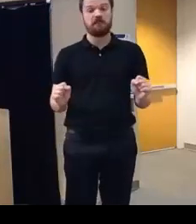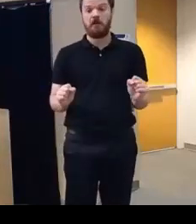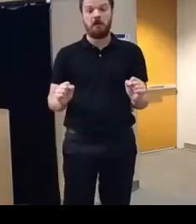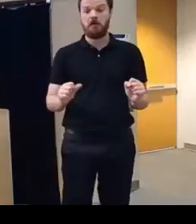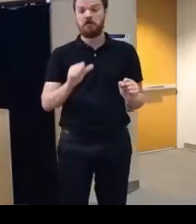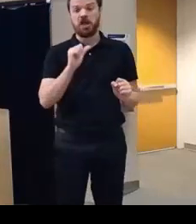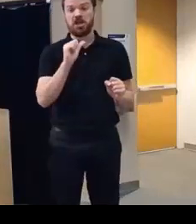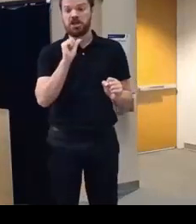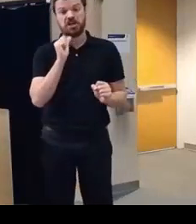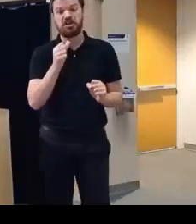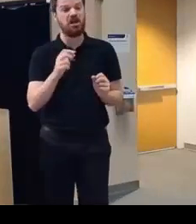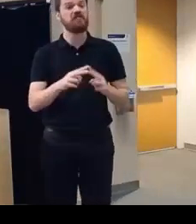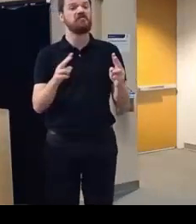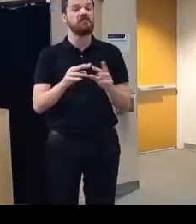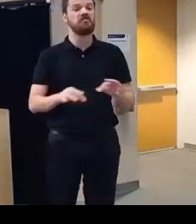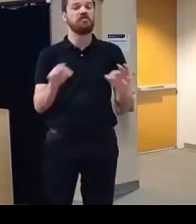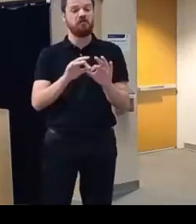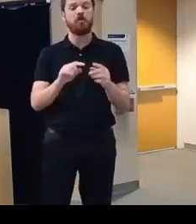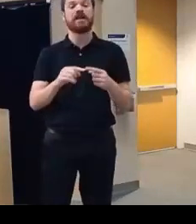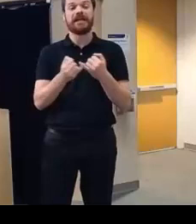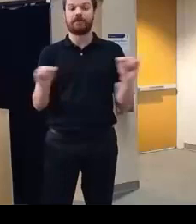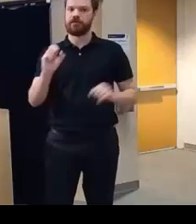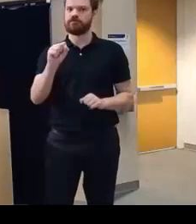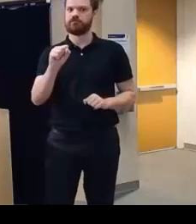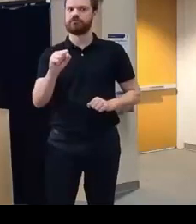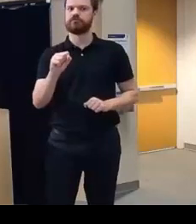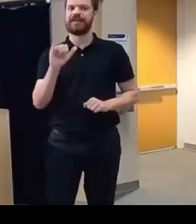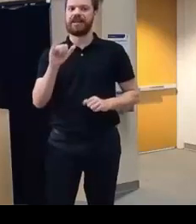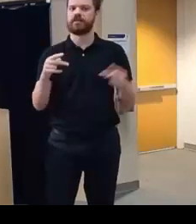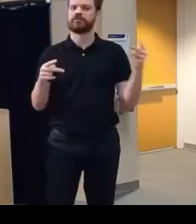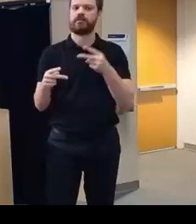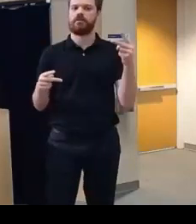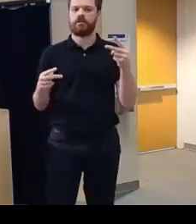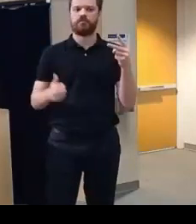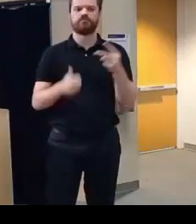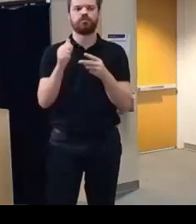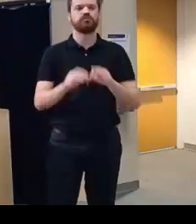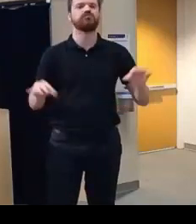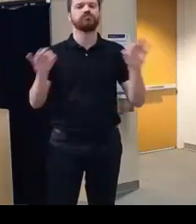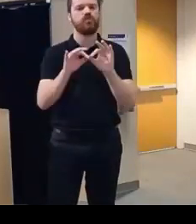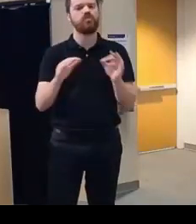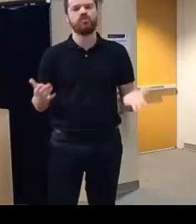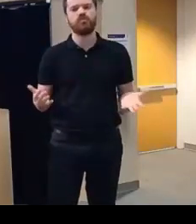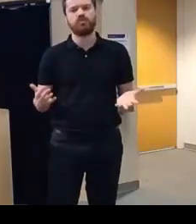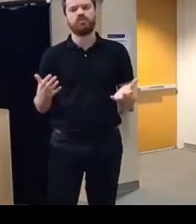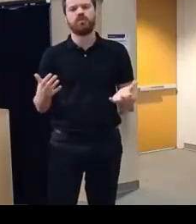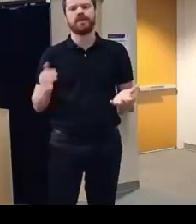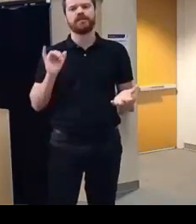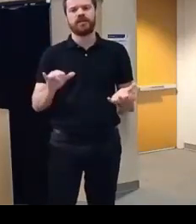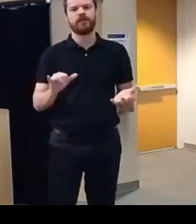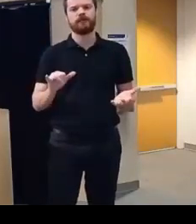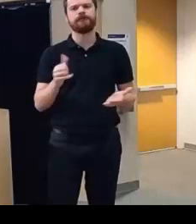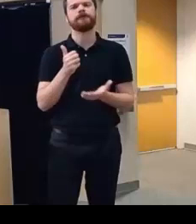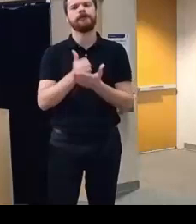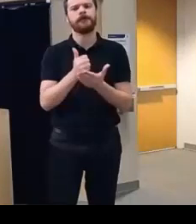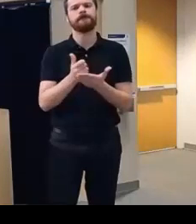super important. Doing things on my own that was the second most important. So that is kind of, helpful